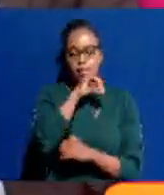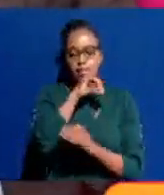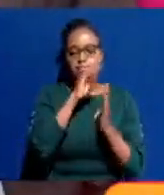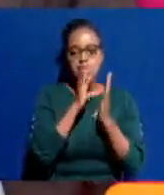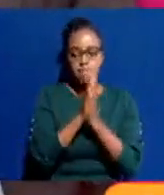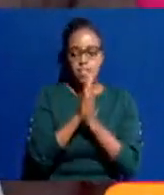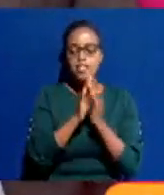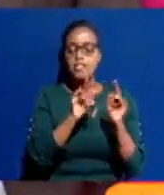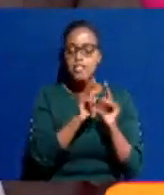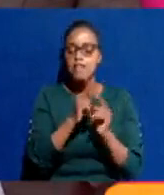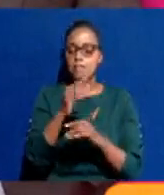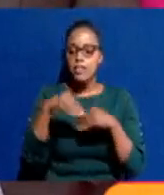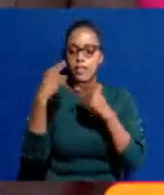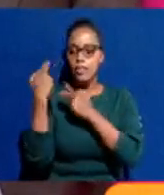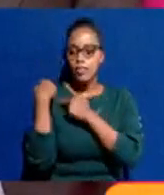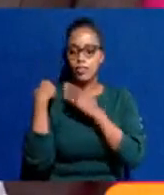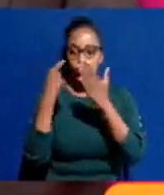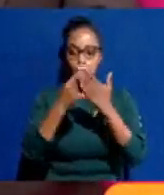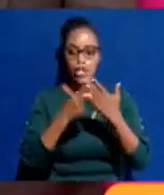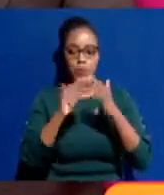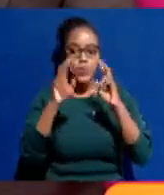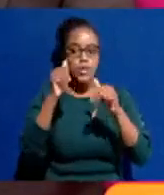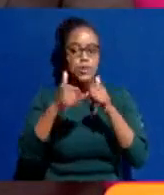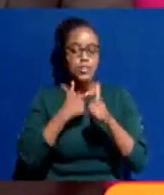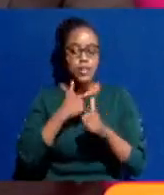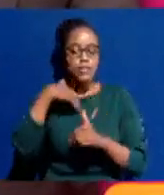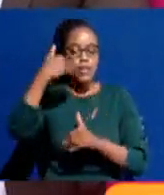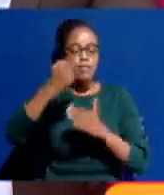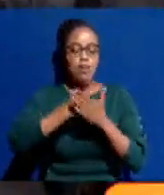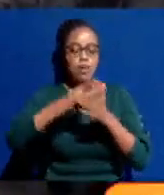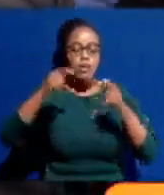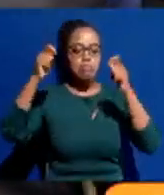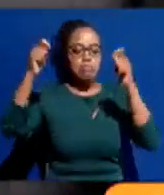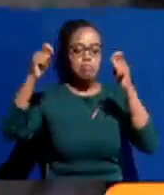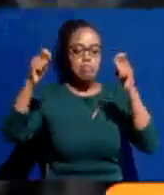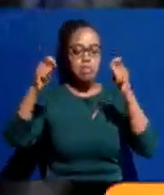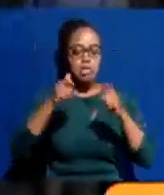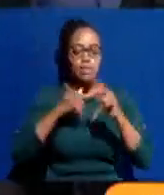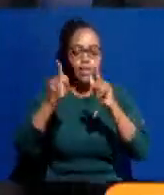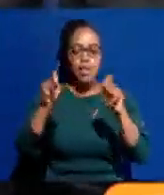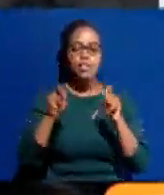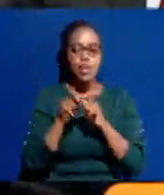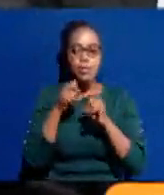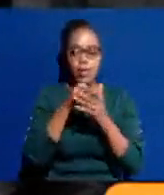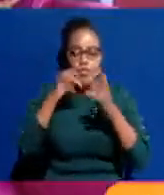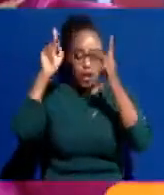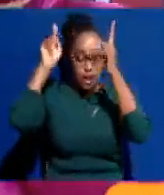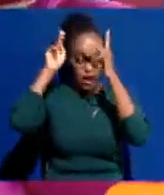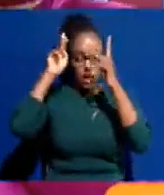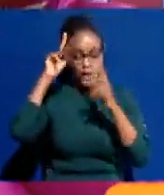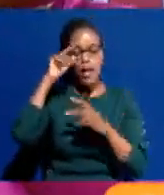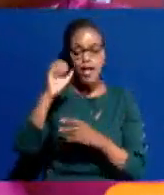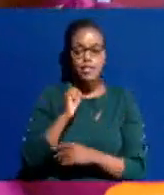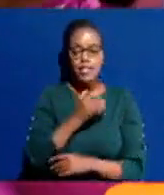been tasked to dialogue on issues that resulted in weekly mass protests. The team will comprise Kakamega Senator Boni